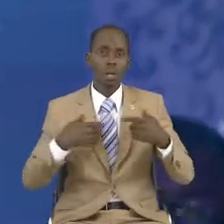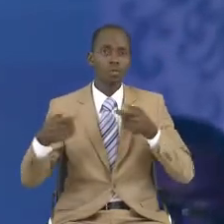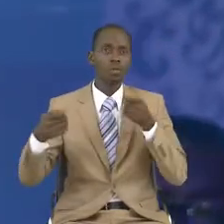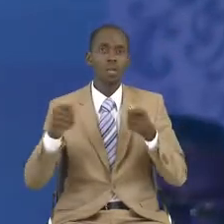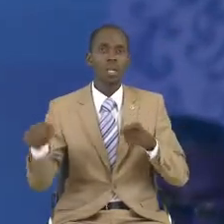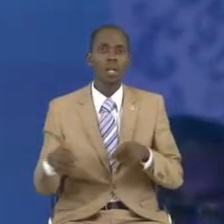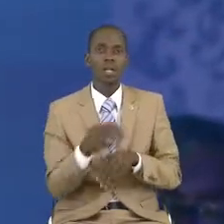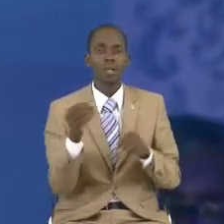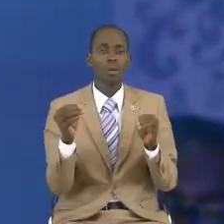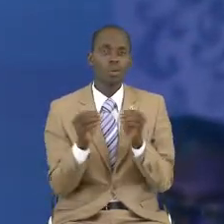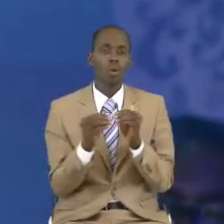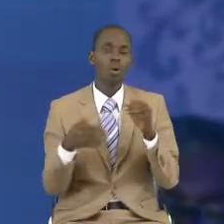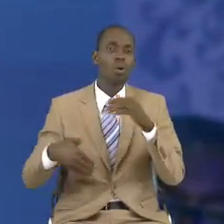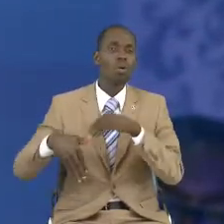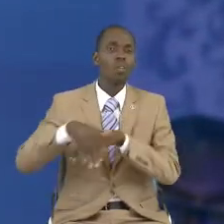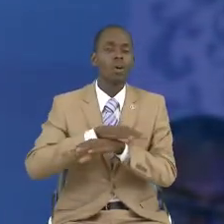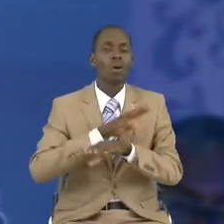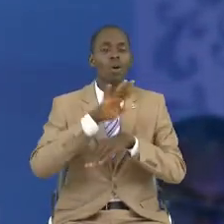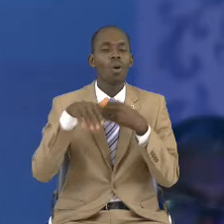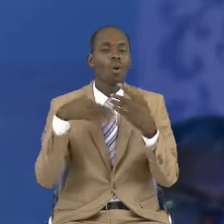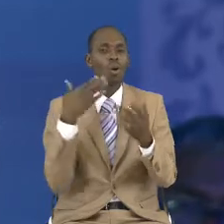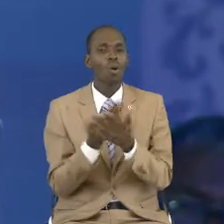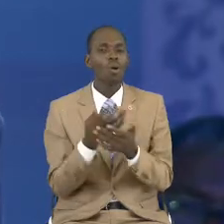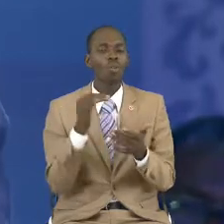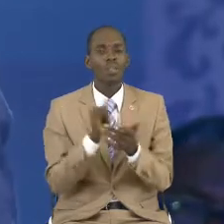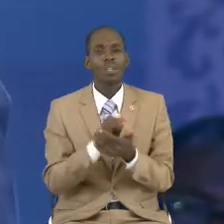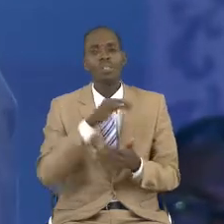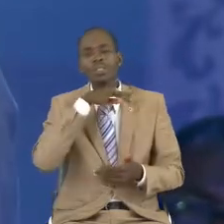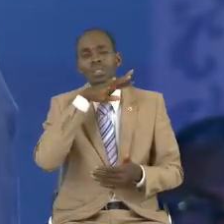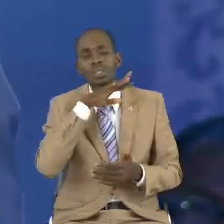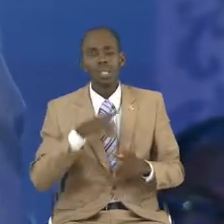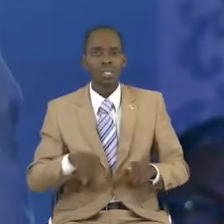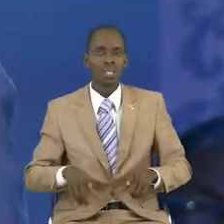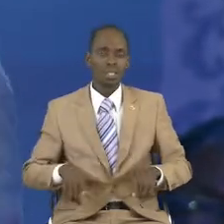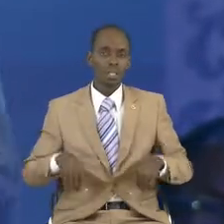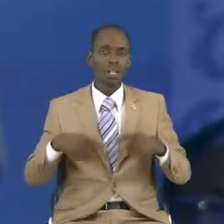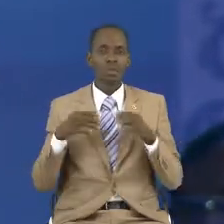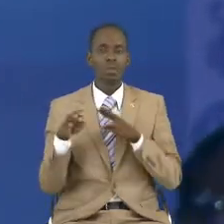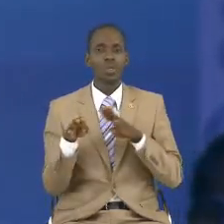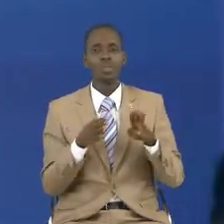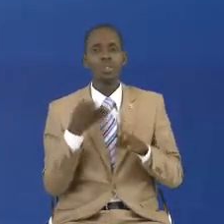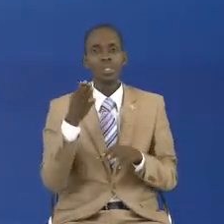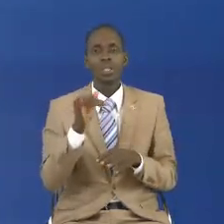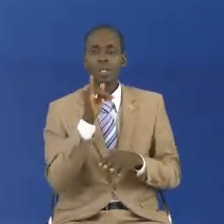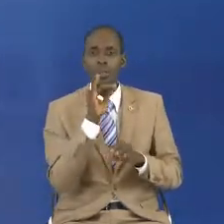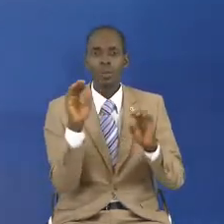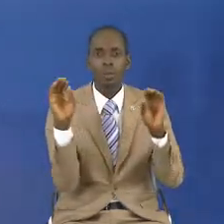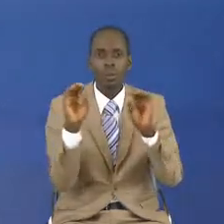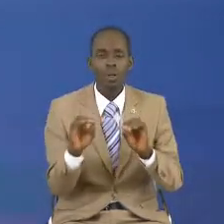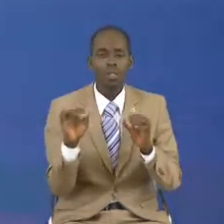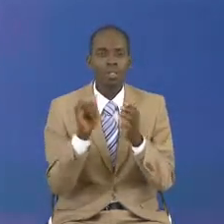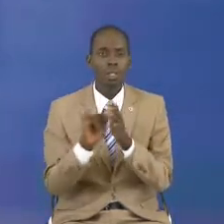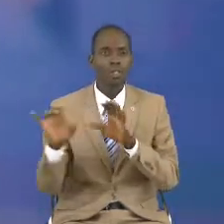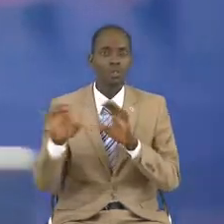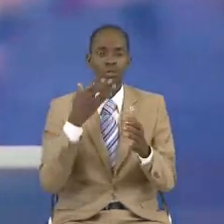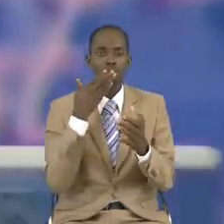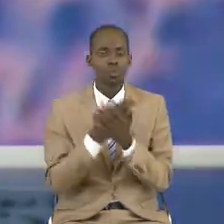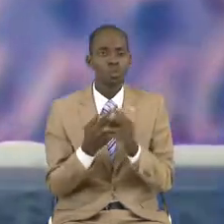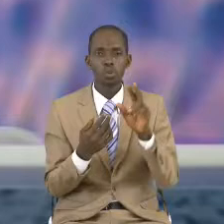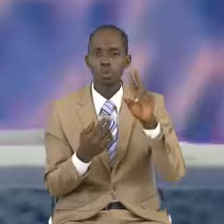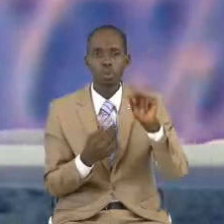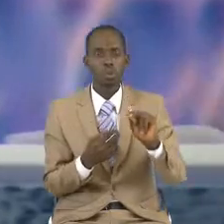over all those filthy lifestyles there is known that do it good no